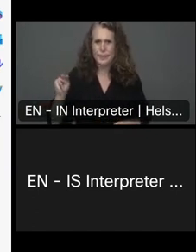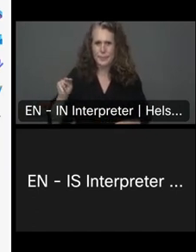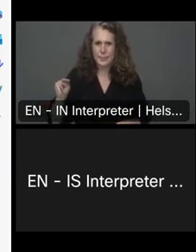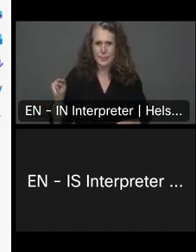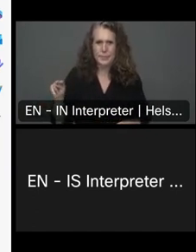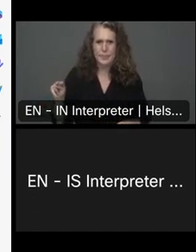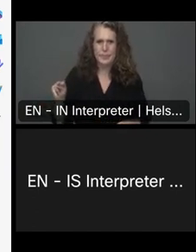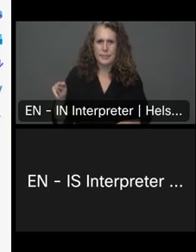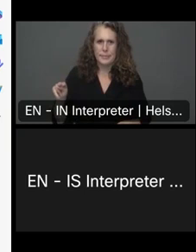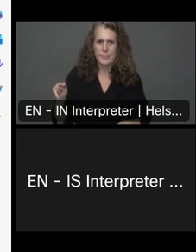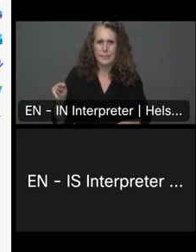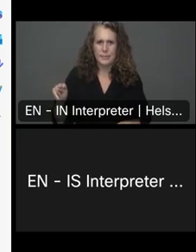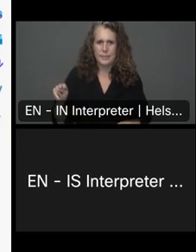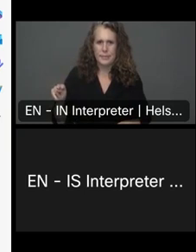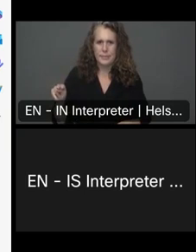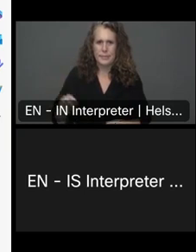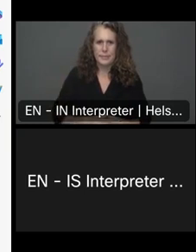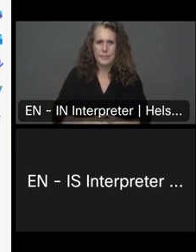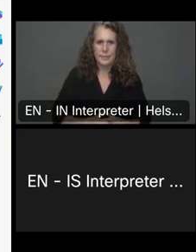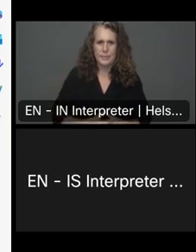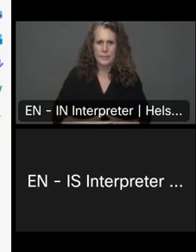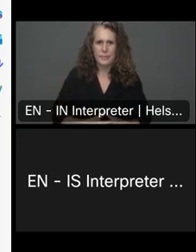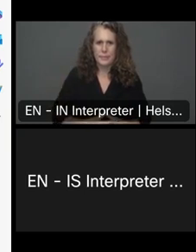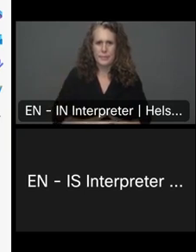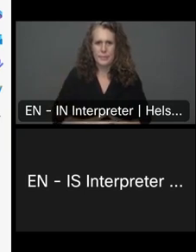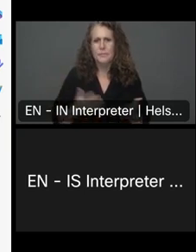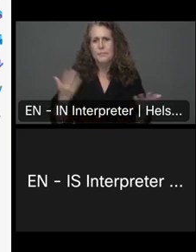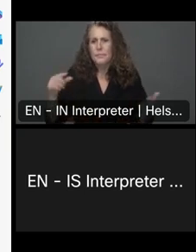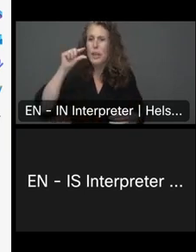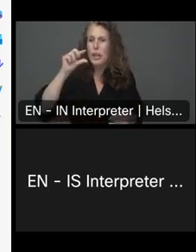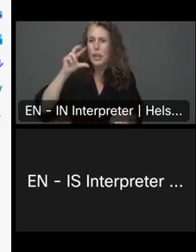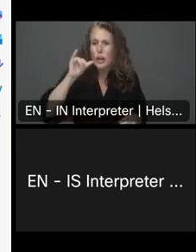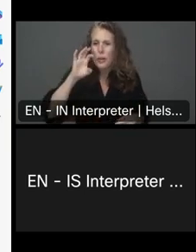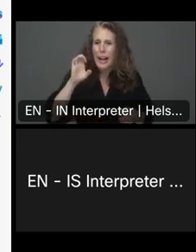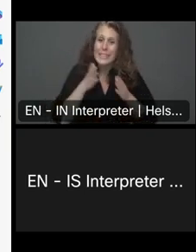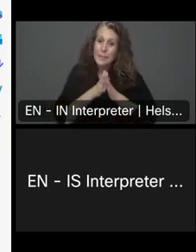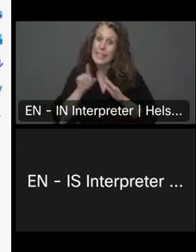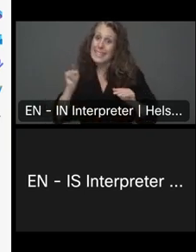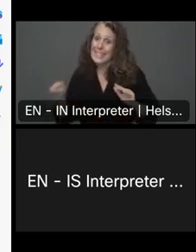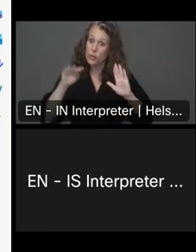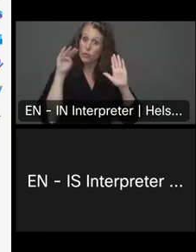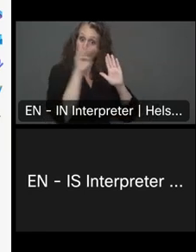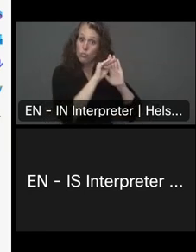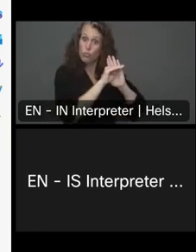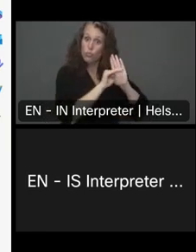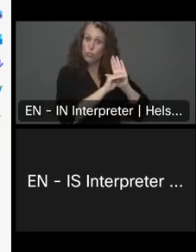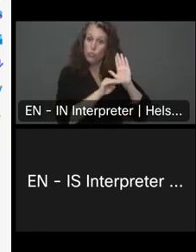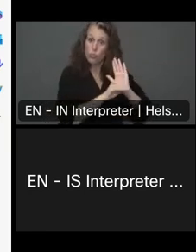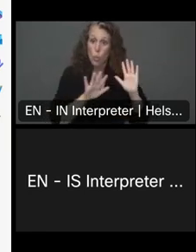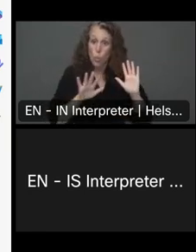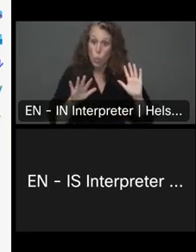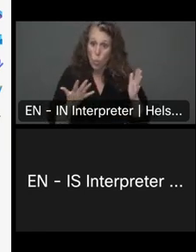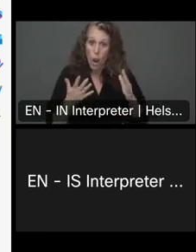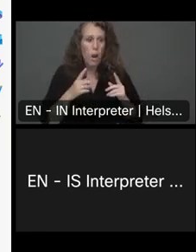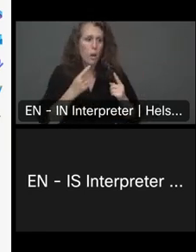philosophers and linguists. So Grice talks about how his maxims are stated as if the purpose of discourse